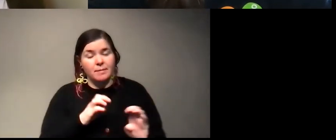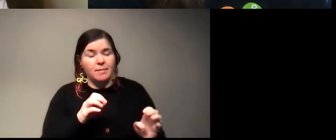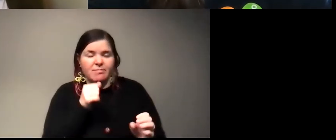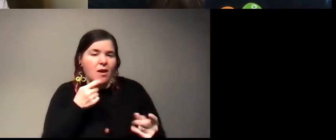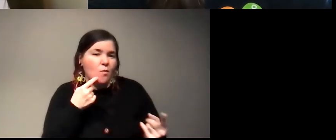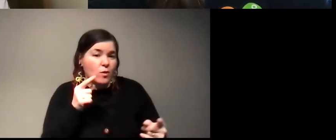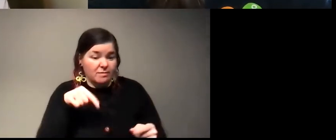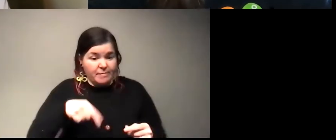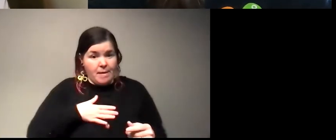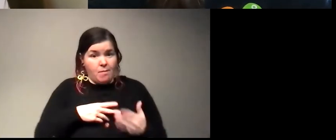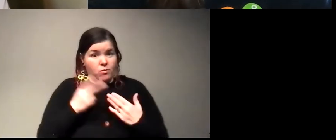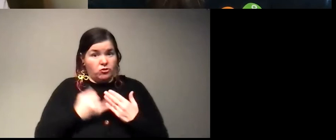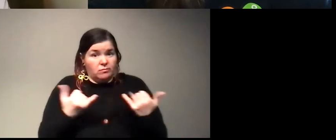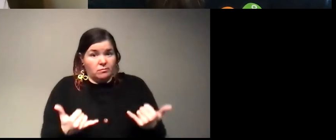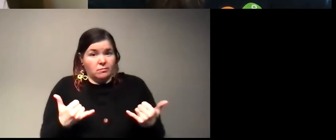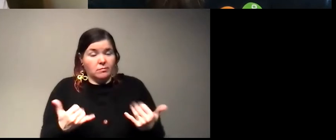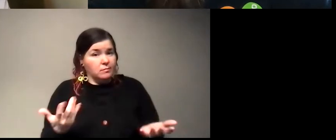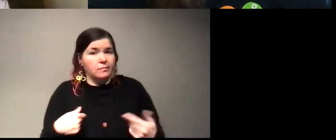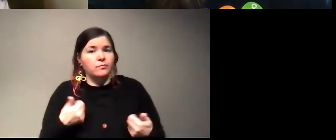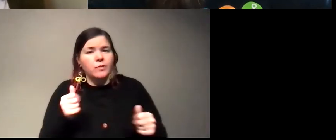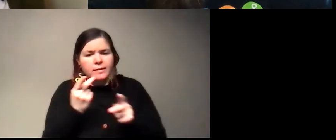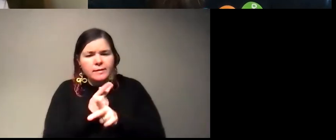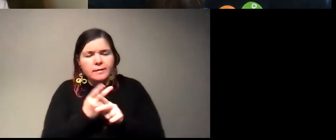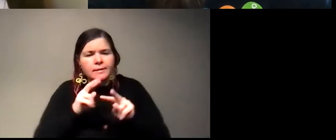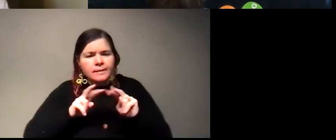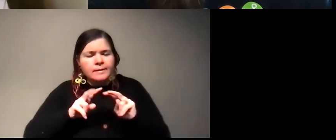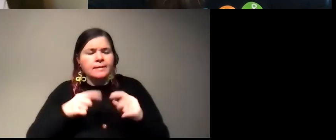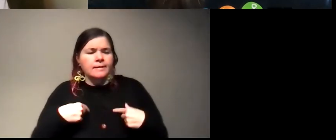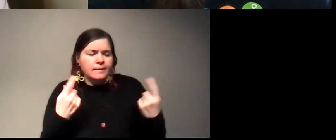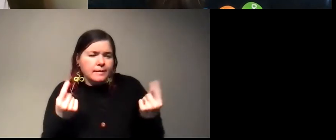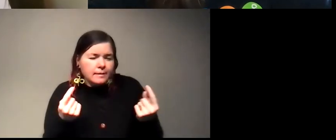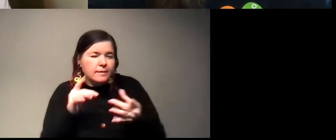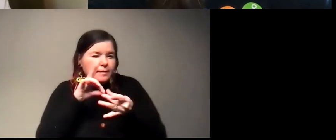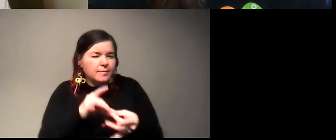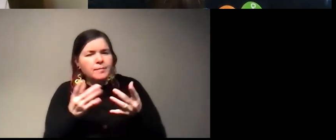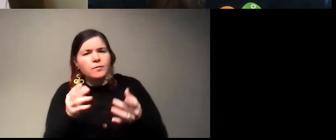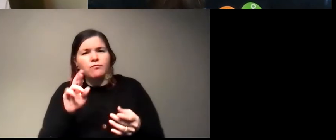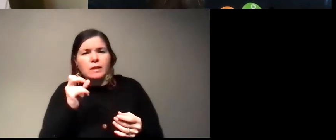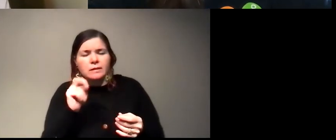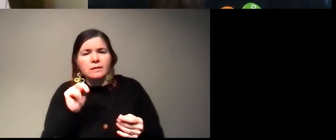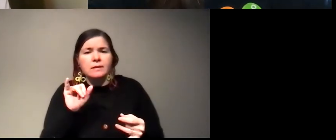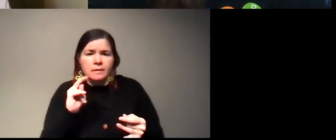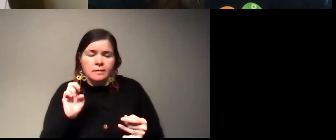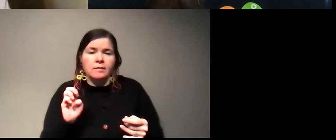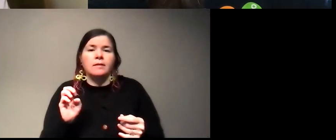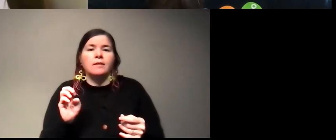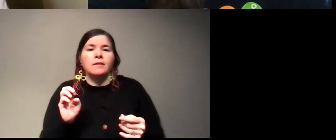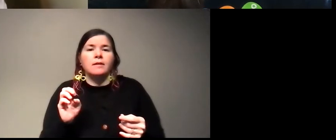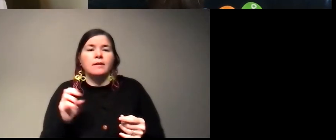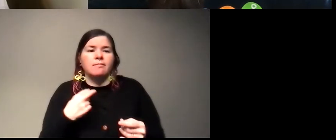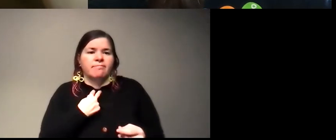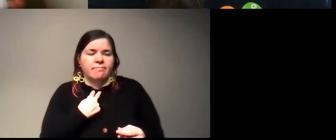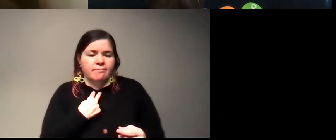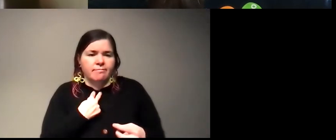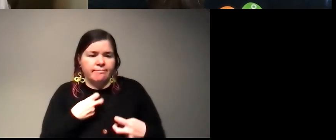this project, I was trying to figure out what I was going to do with being able to look at ricin, and I got stuck